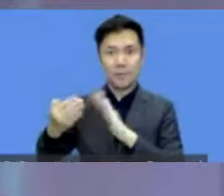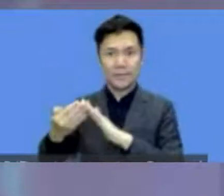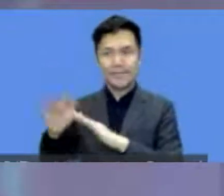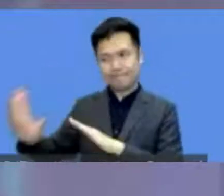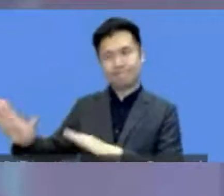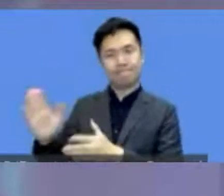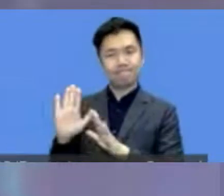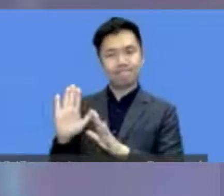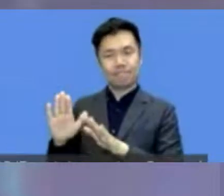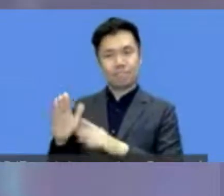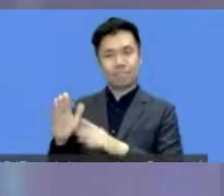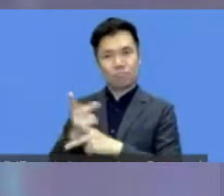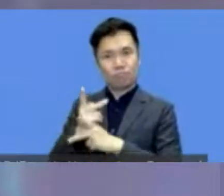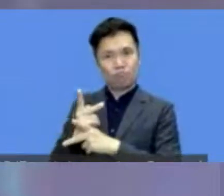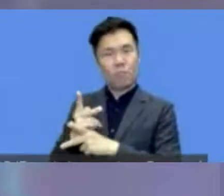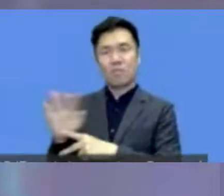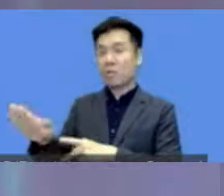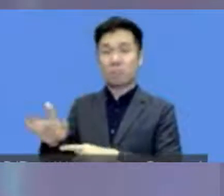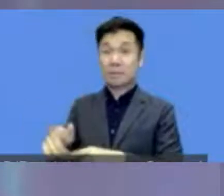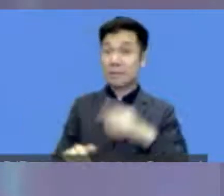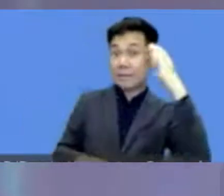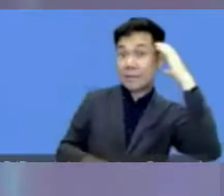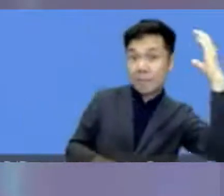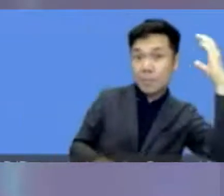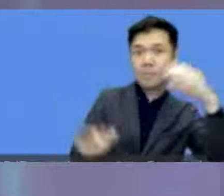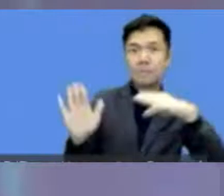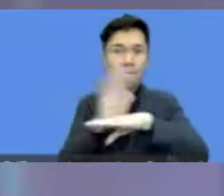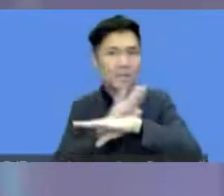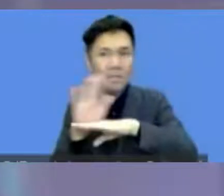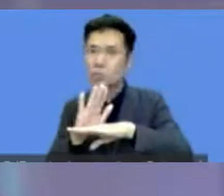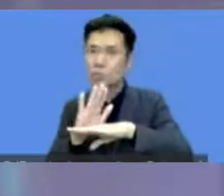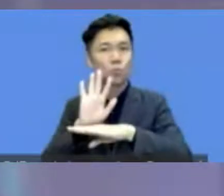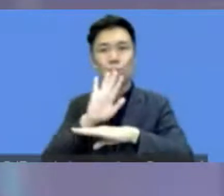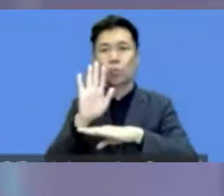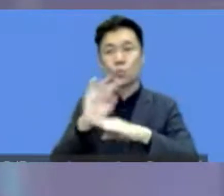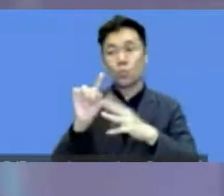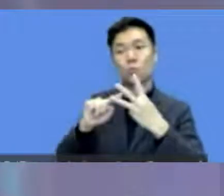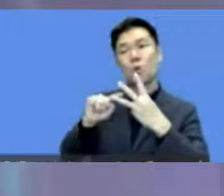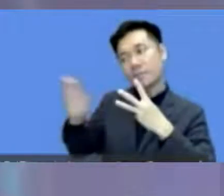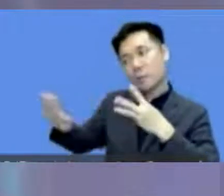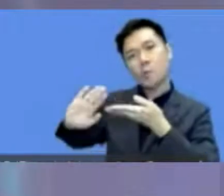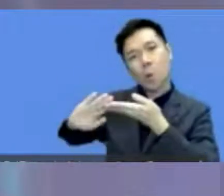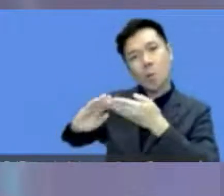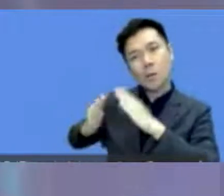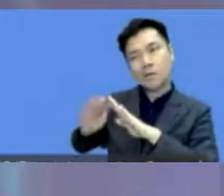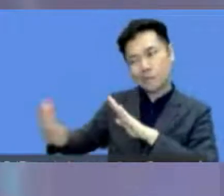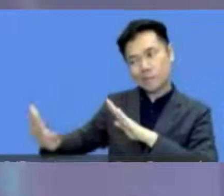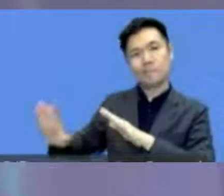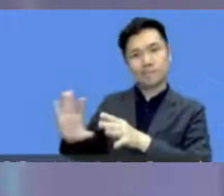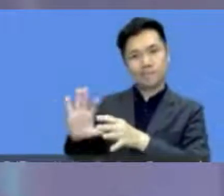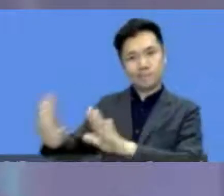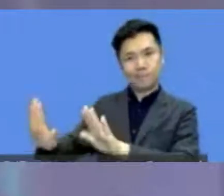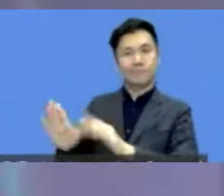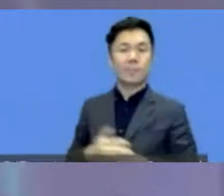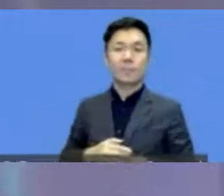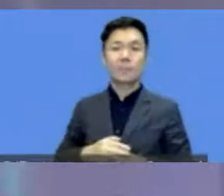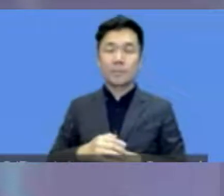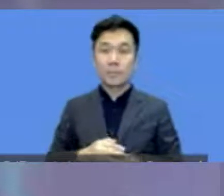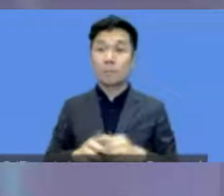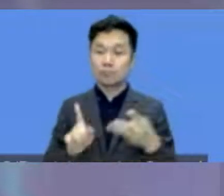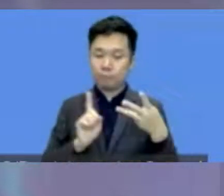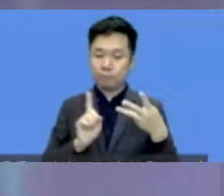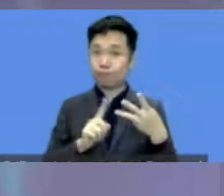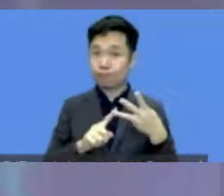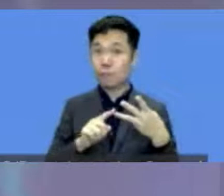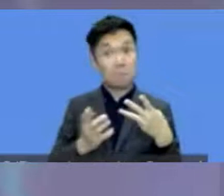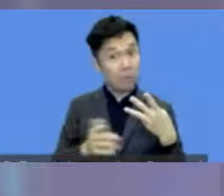community, not government, not private firm. So if we have that lax system, then we could do that. And yeah, we can talk further